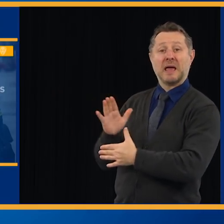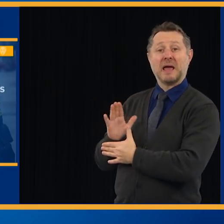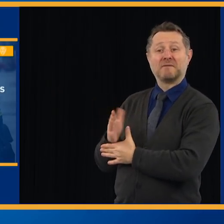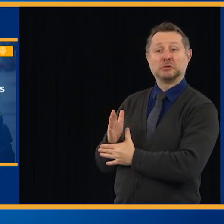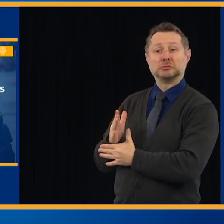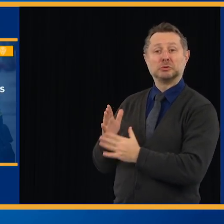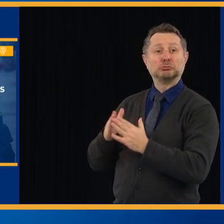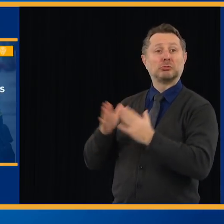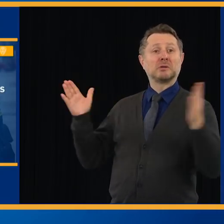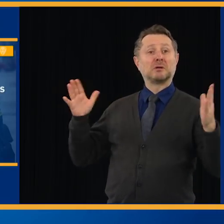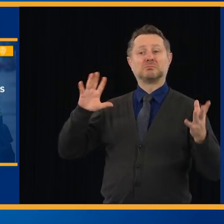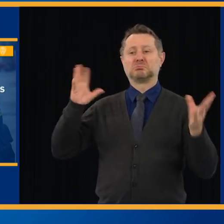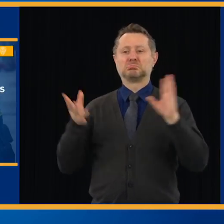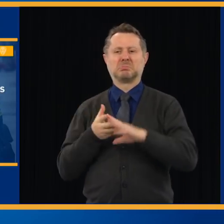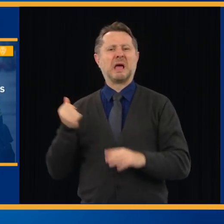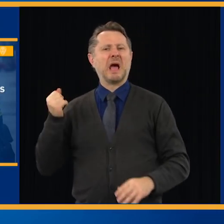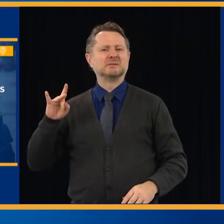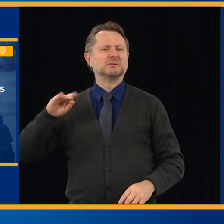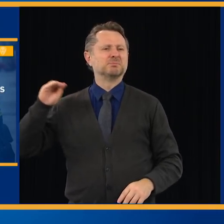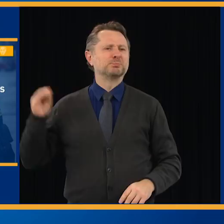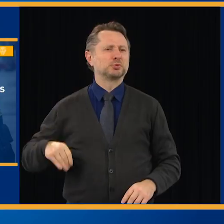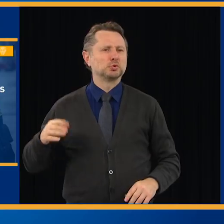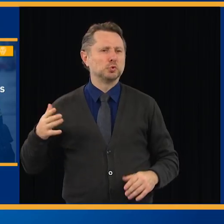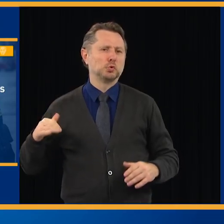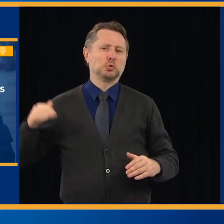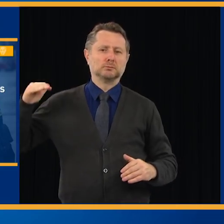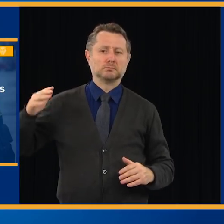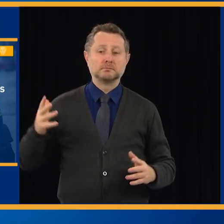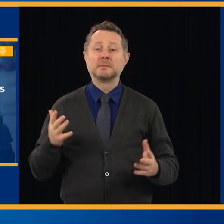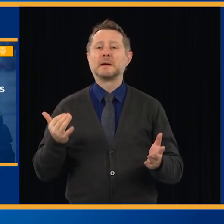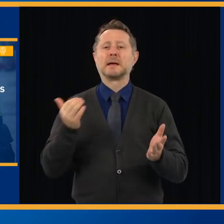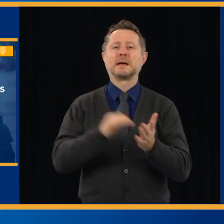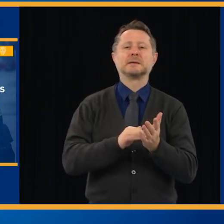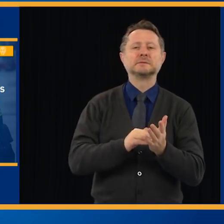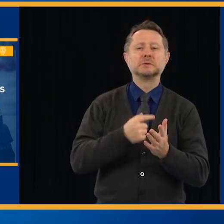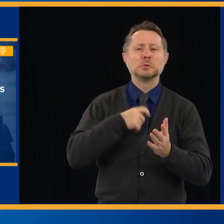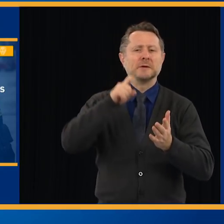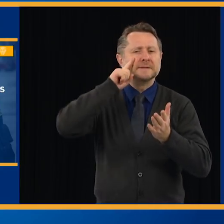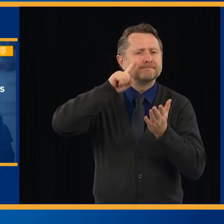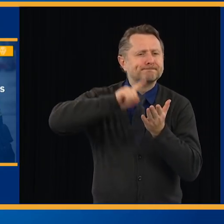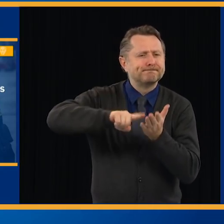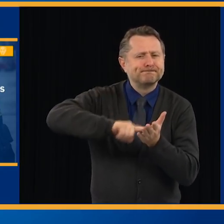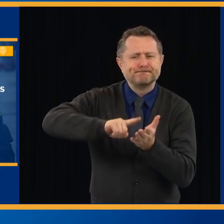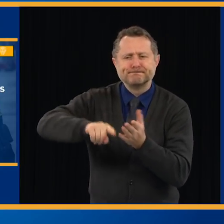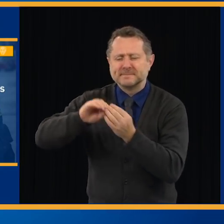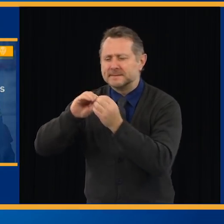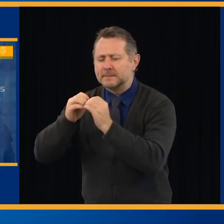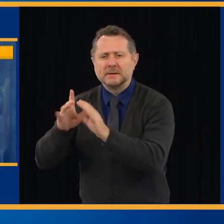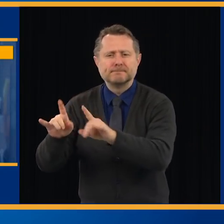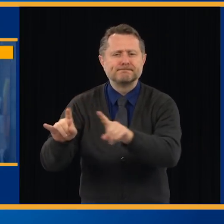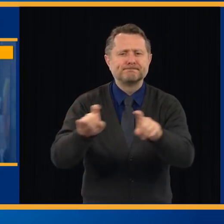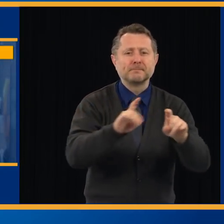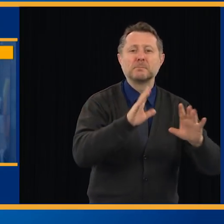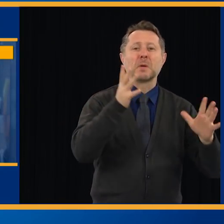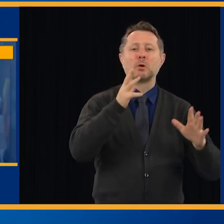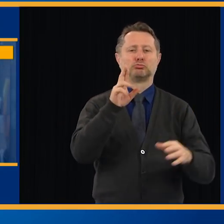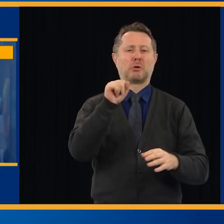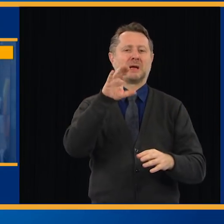about 18%. And again, we'll do further research, further surveys to look at it by race and gender